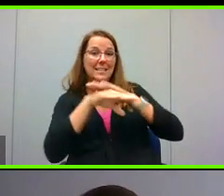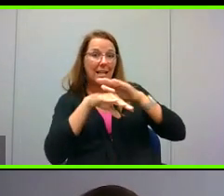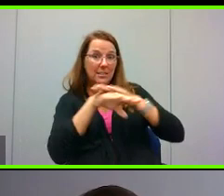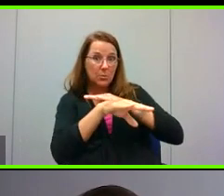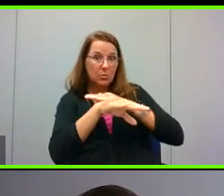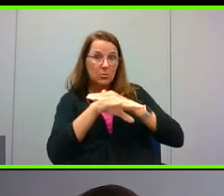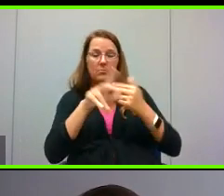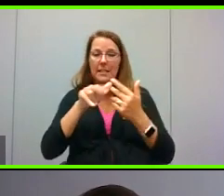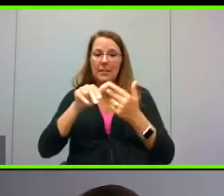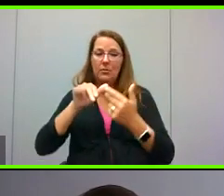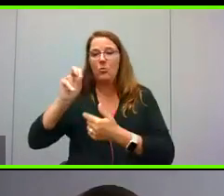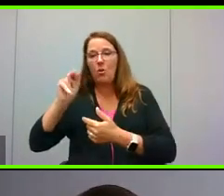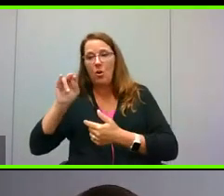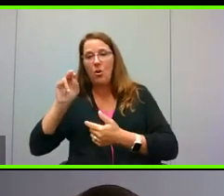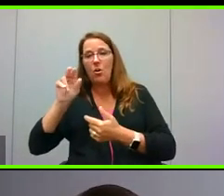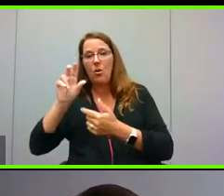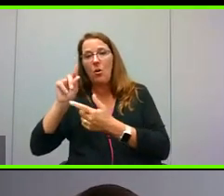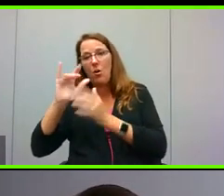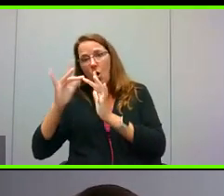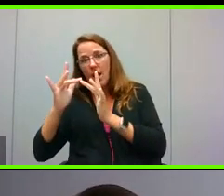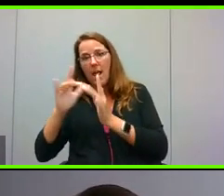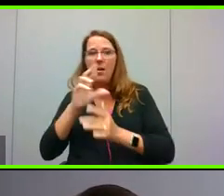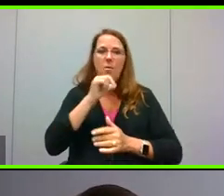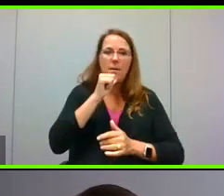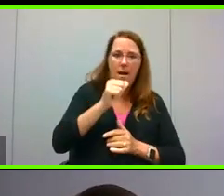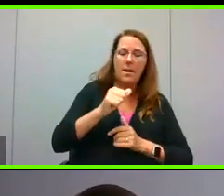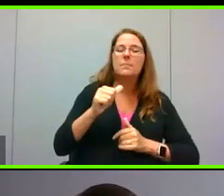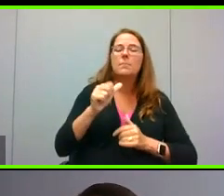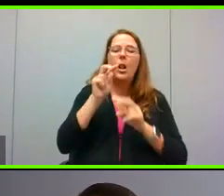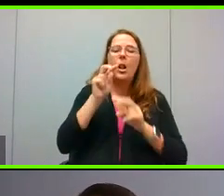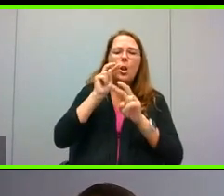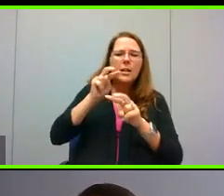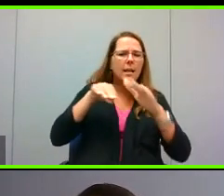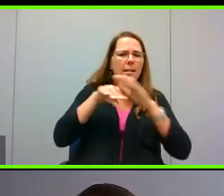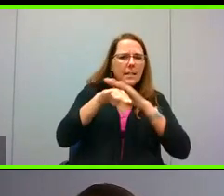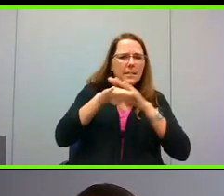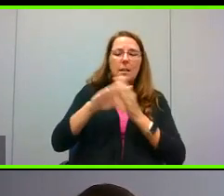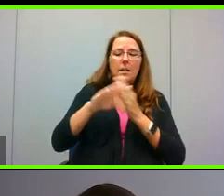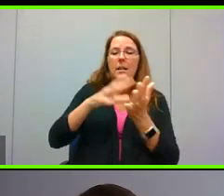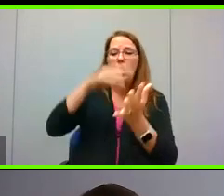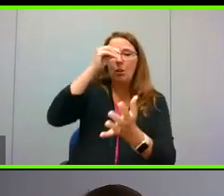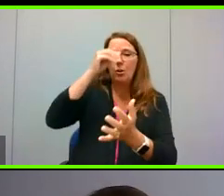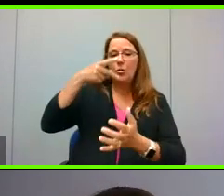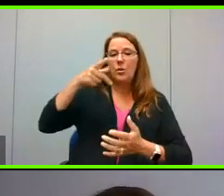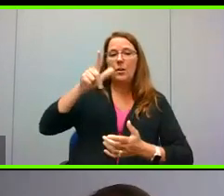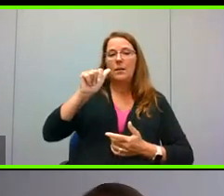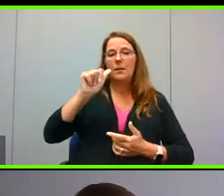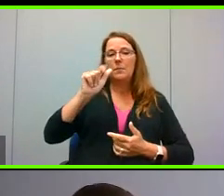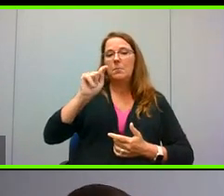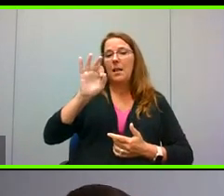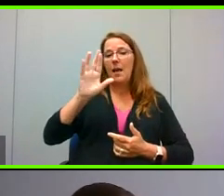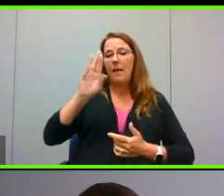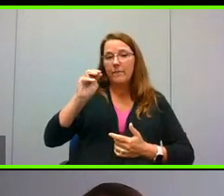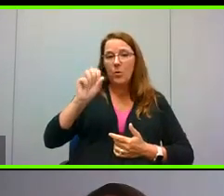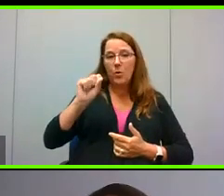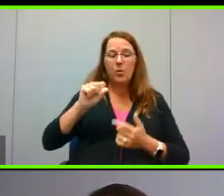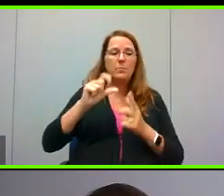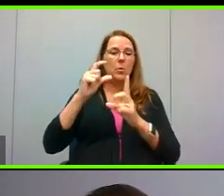not. But really looking at accessibility features of learning platforms, of Word documents, of